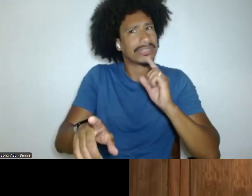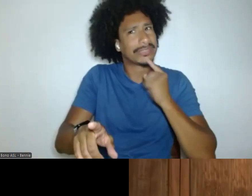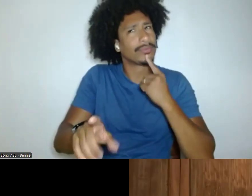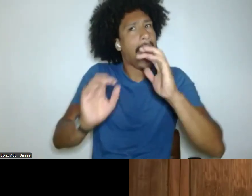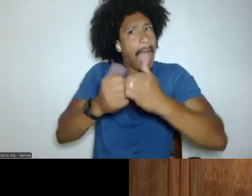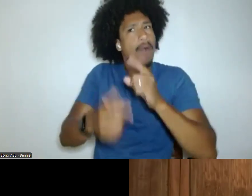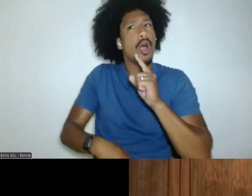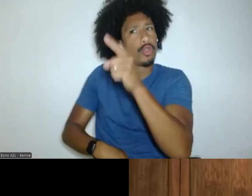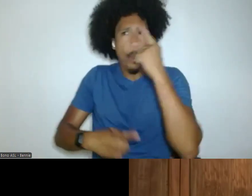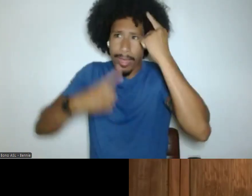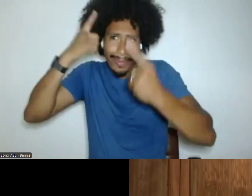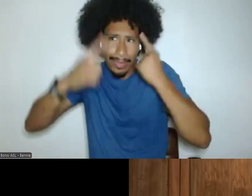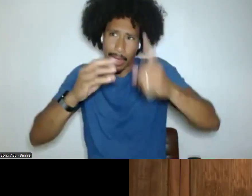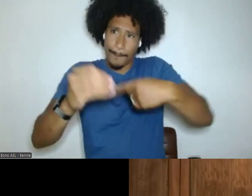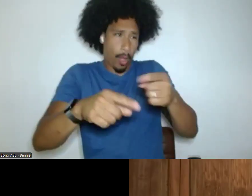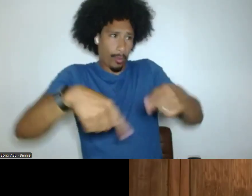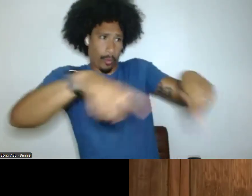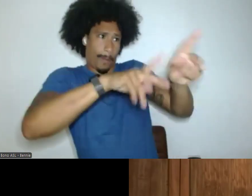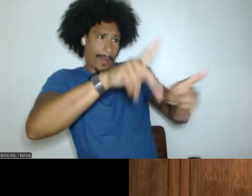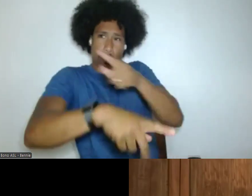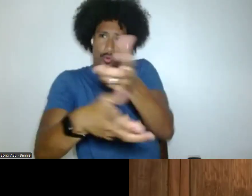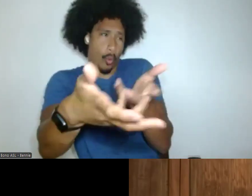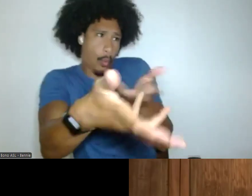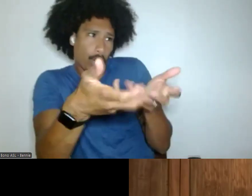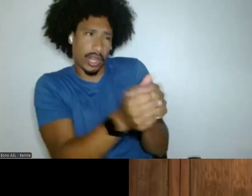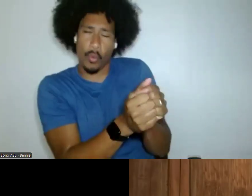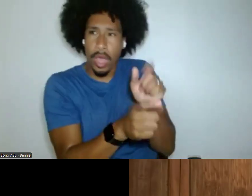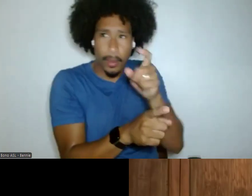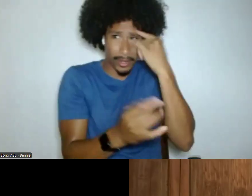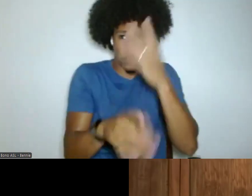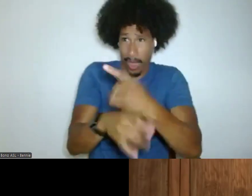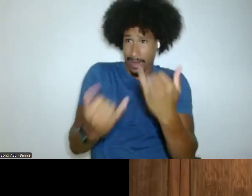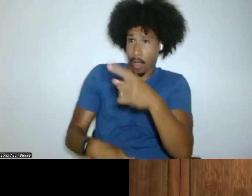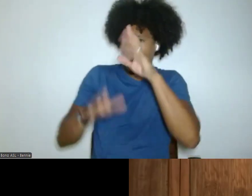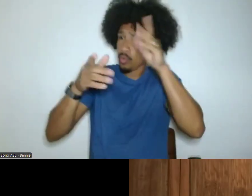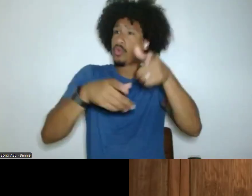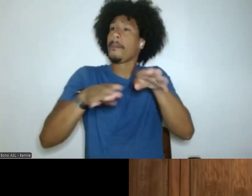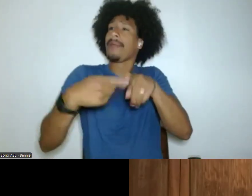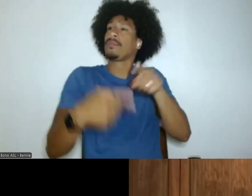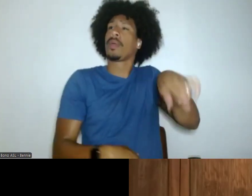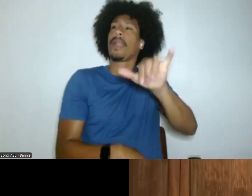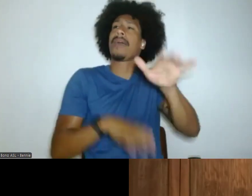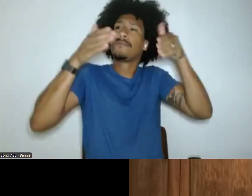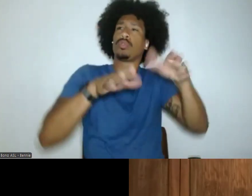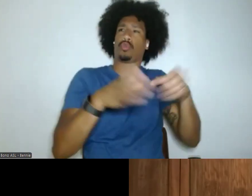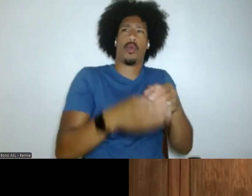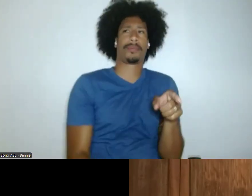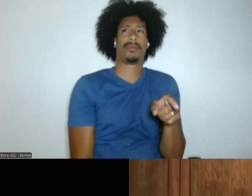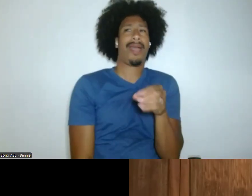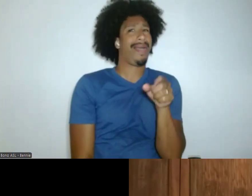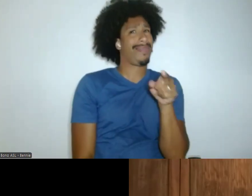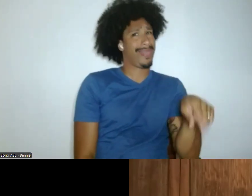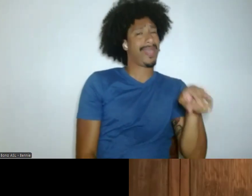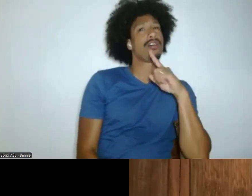people that you are working with right now? Because right now you're treating them like a focus group, and they are treating you,